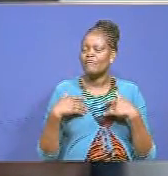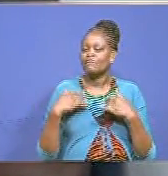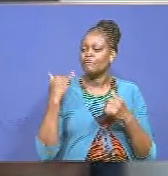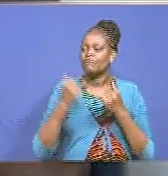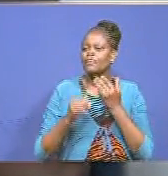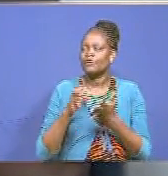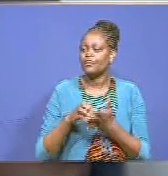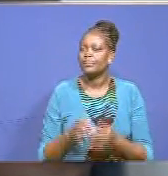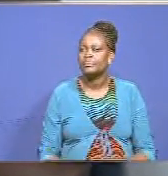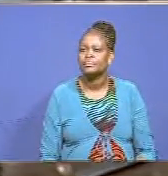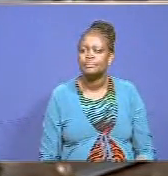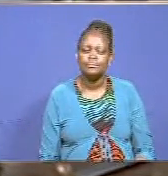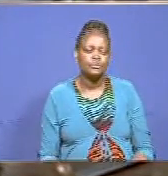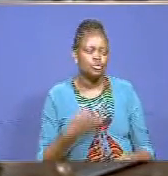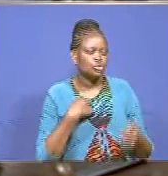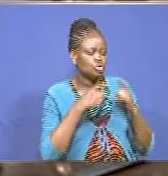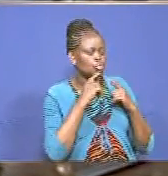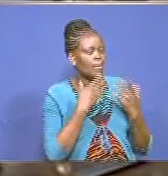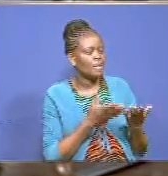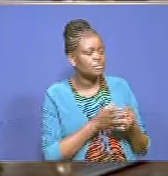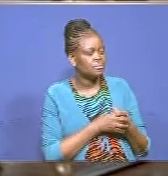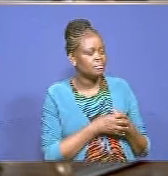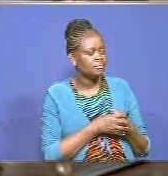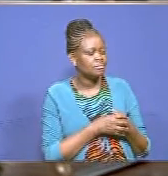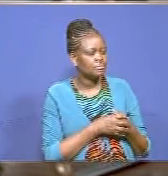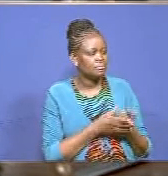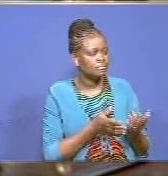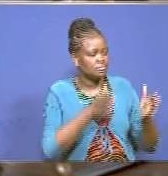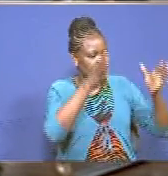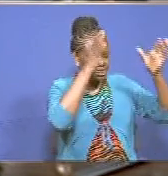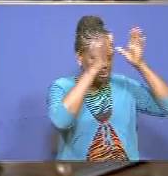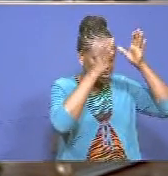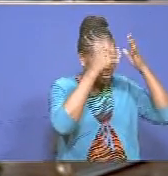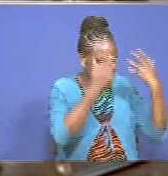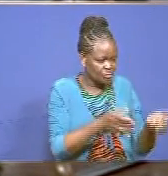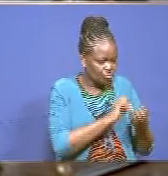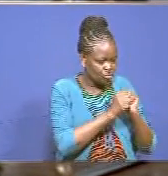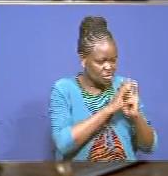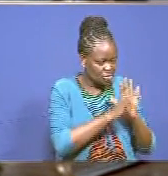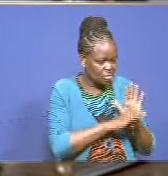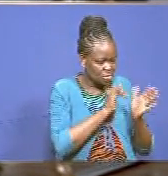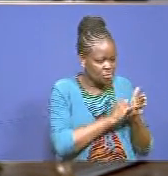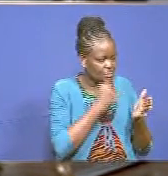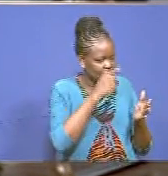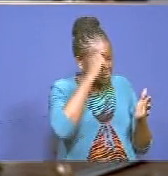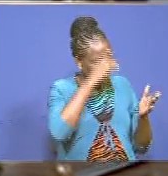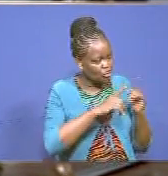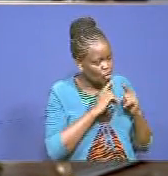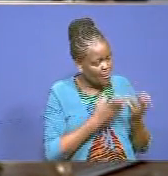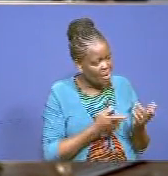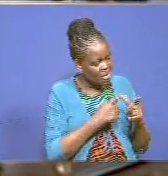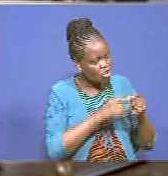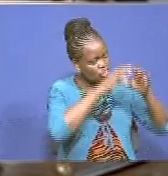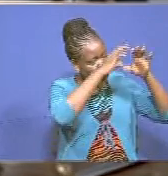Okay. I want us to talk about, you know, the same initiative in terms of amending the constitution that we are seeing governors talking about, the